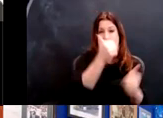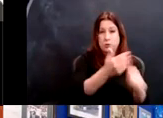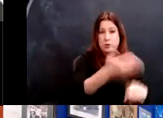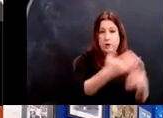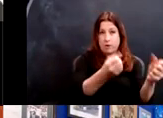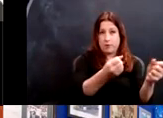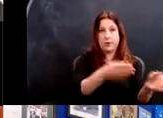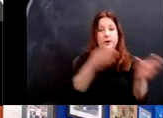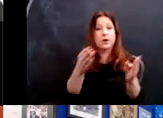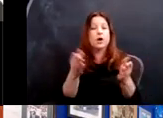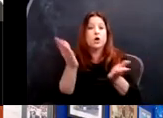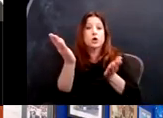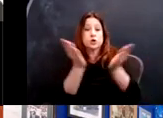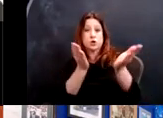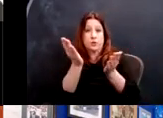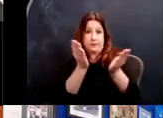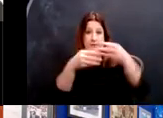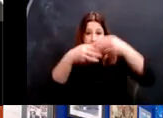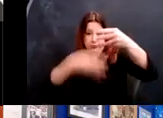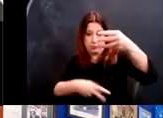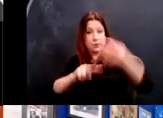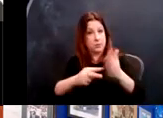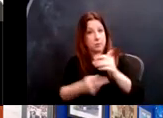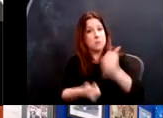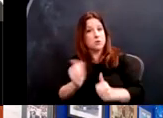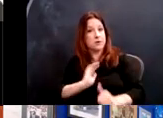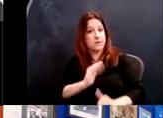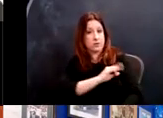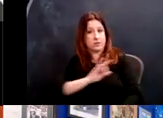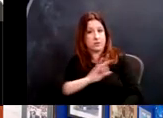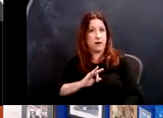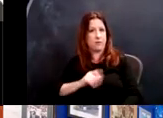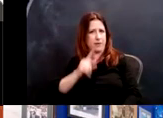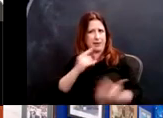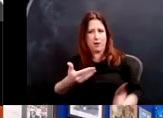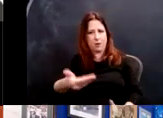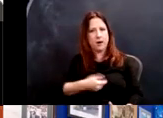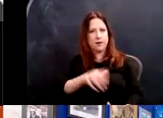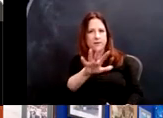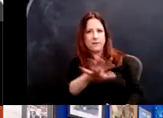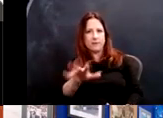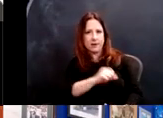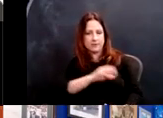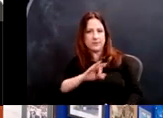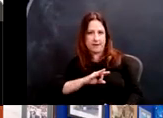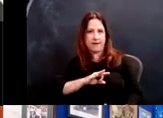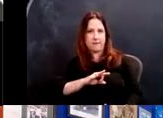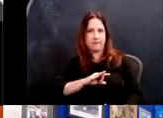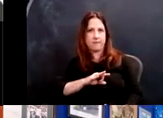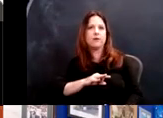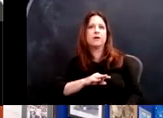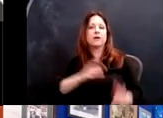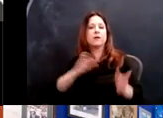services, which is the bulk of our employees. We're up to 55 employees now at CCAR, and